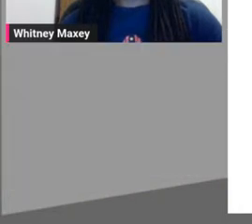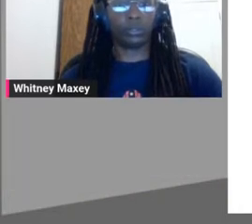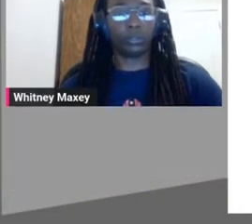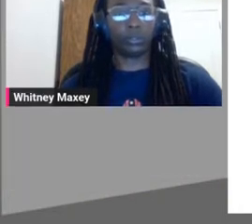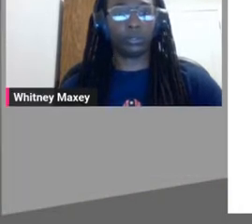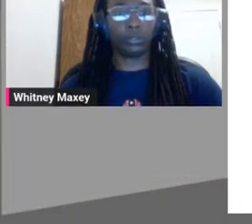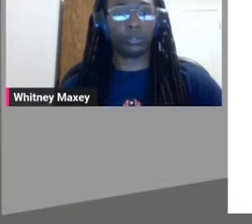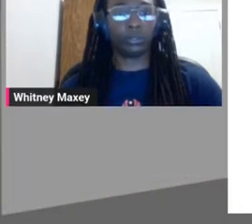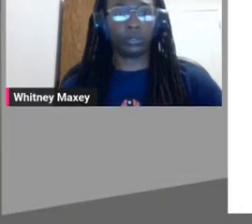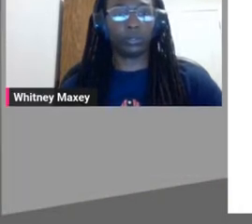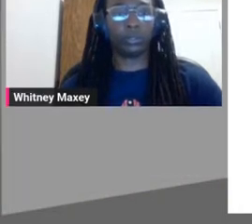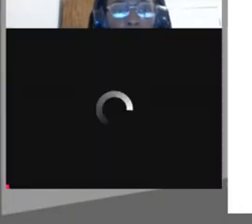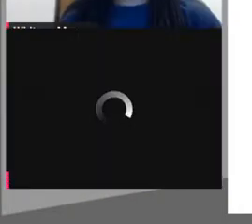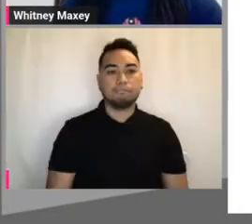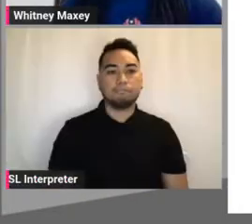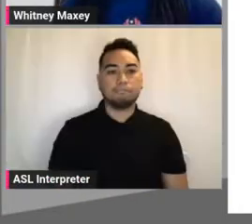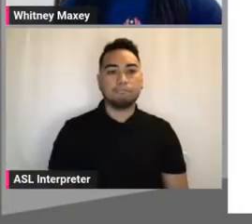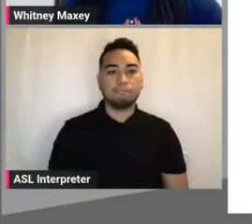There we are.